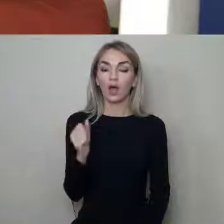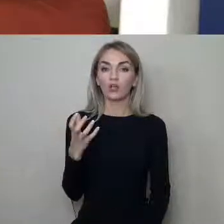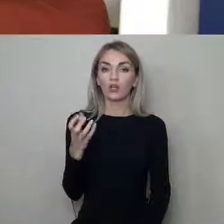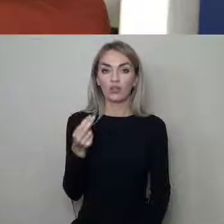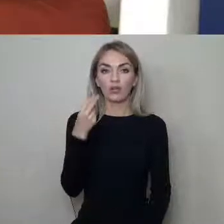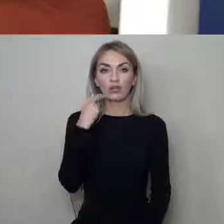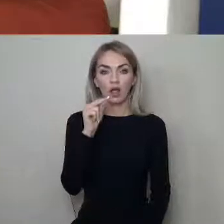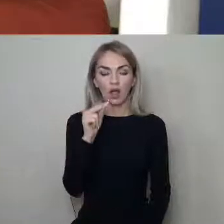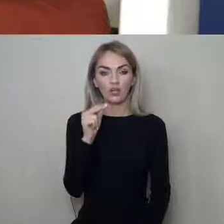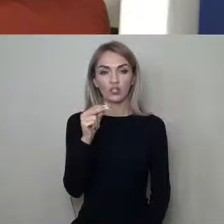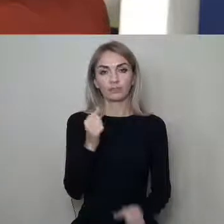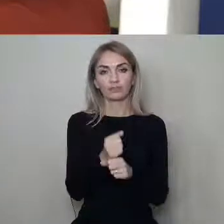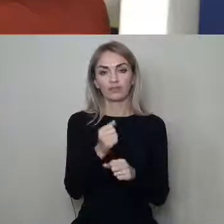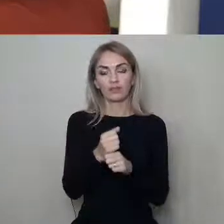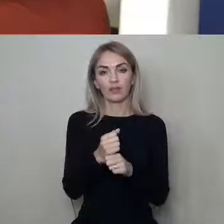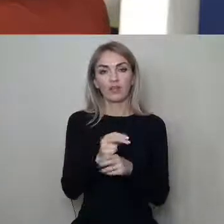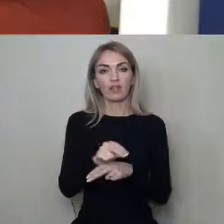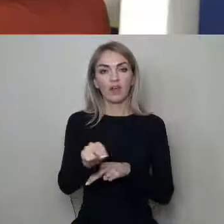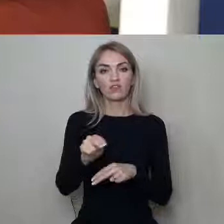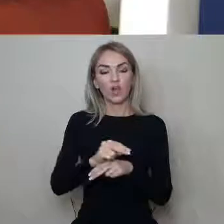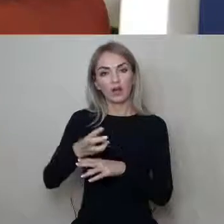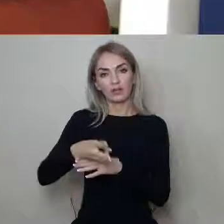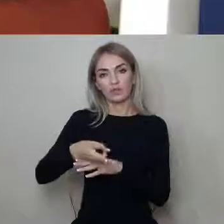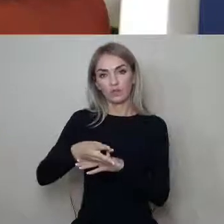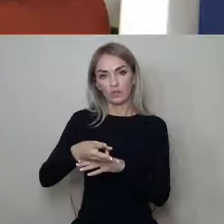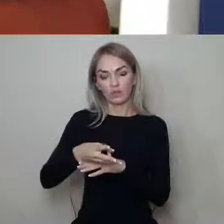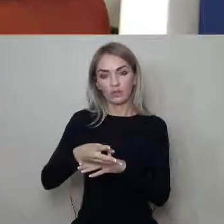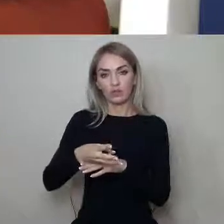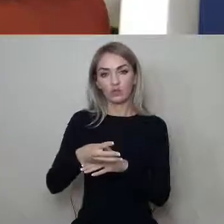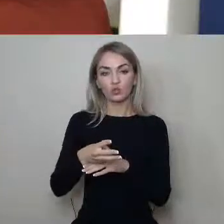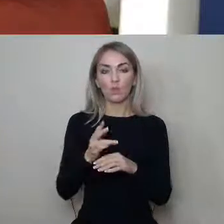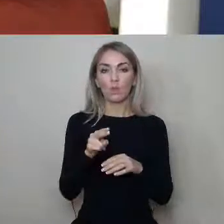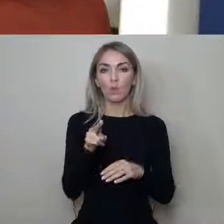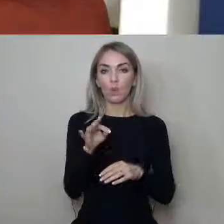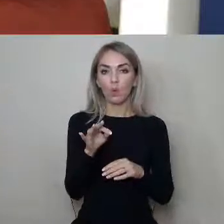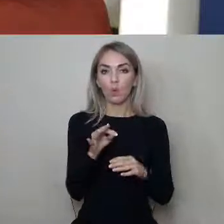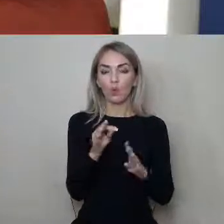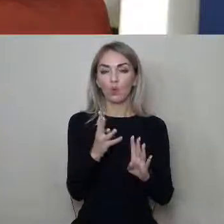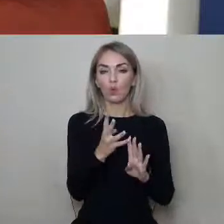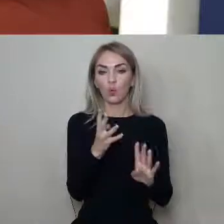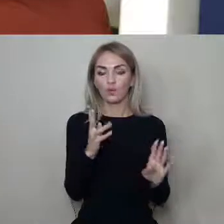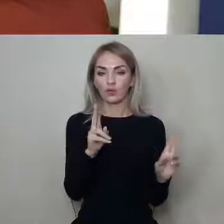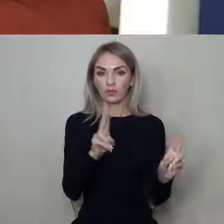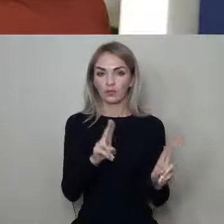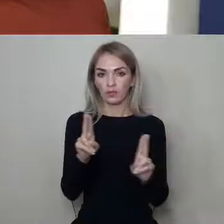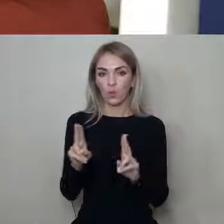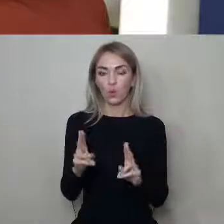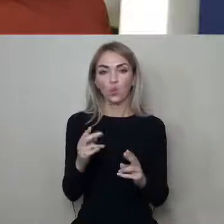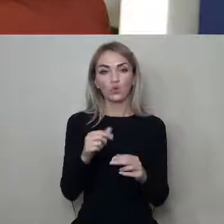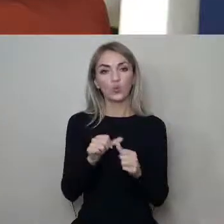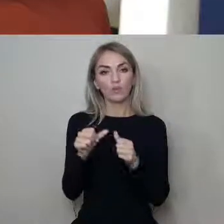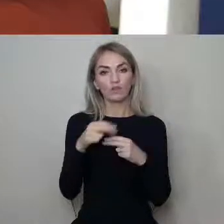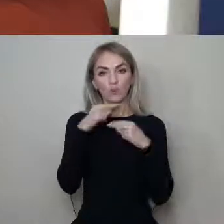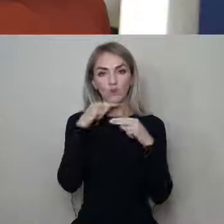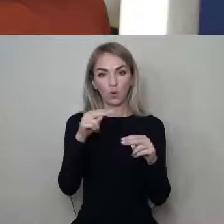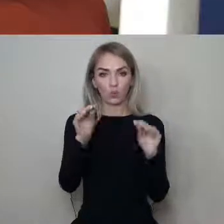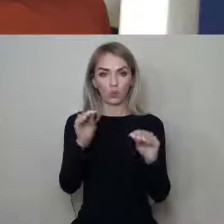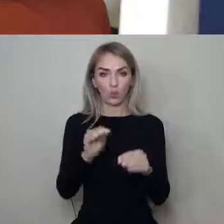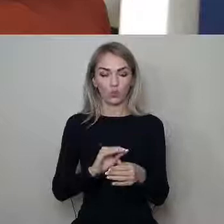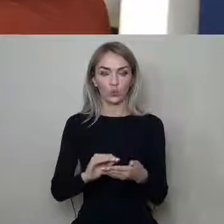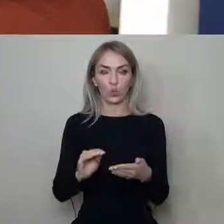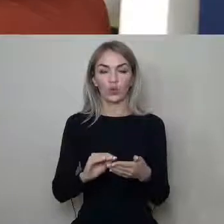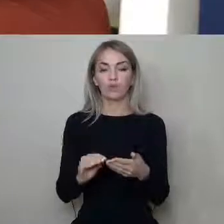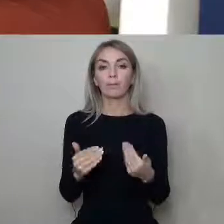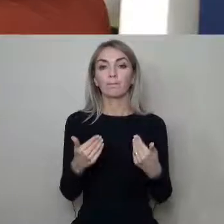spoke about, zero experience. And the best thing would be to fill it, to visualize